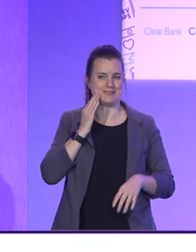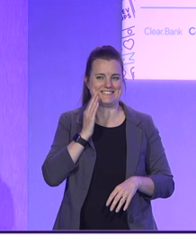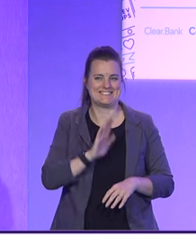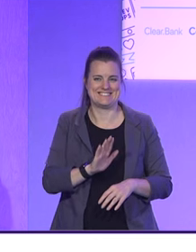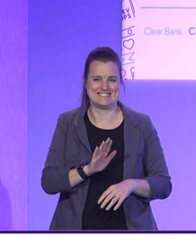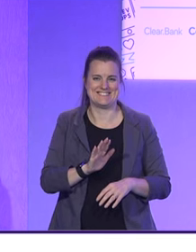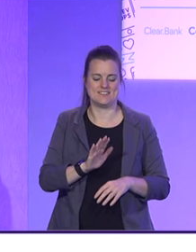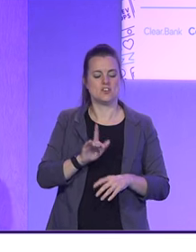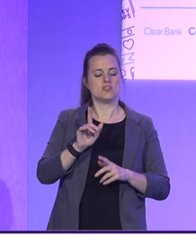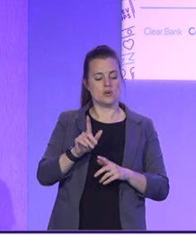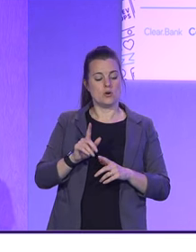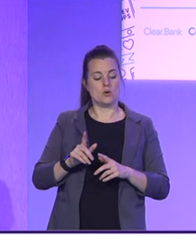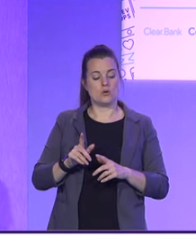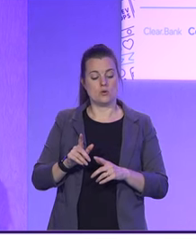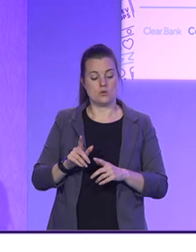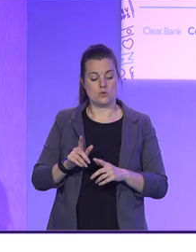well,